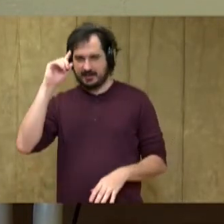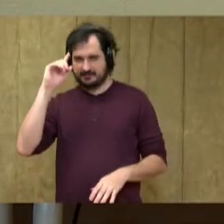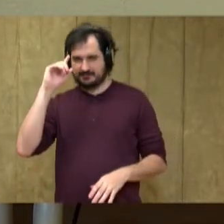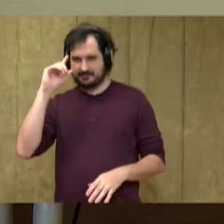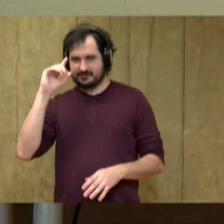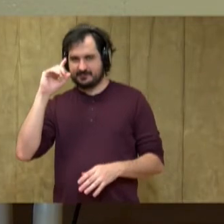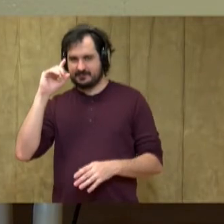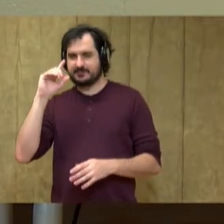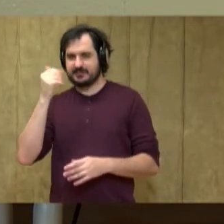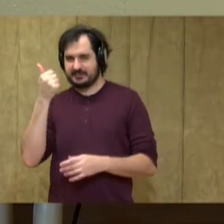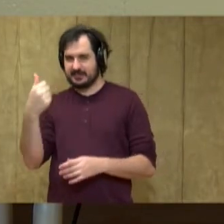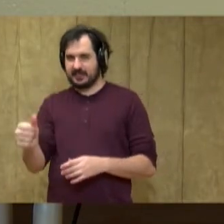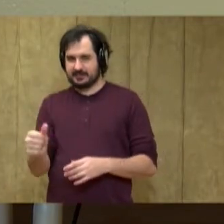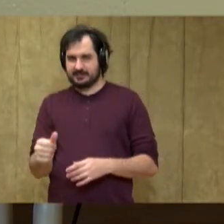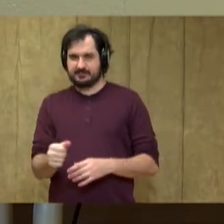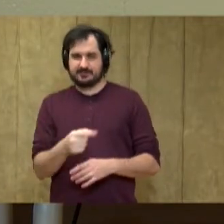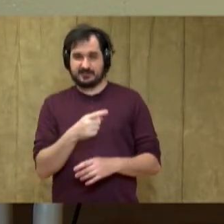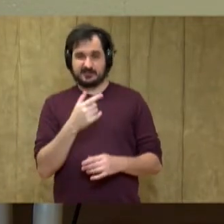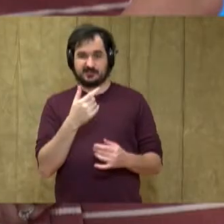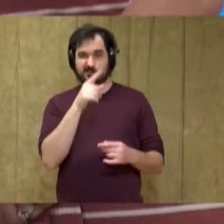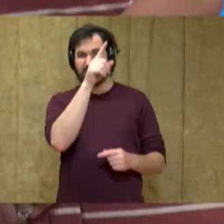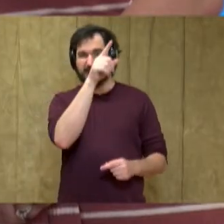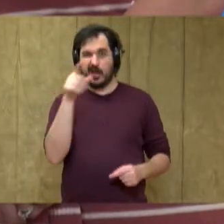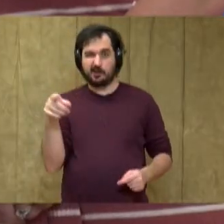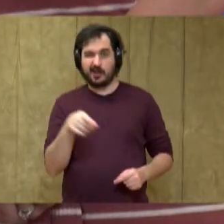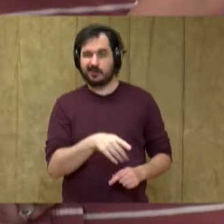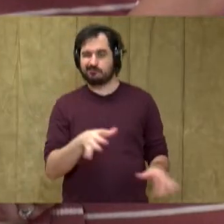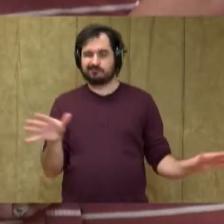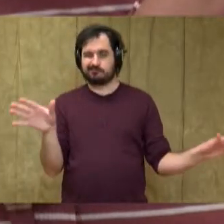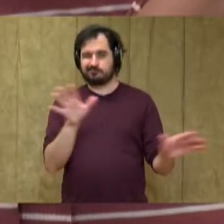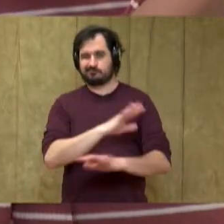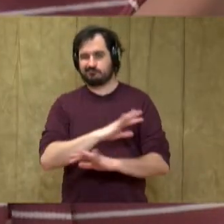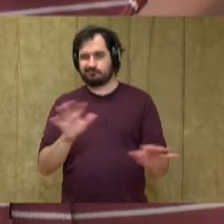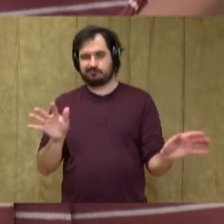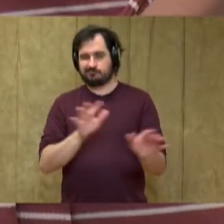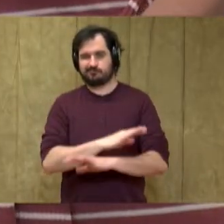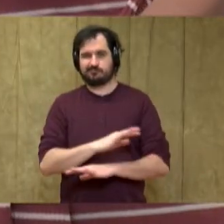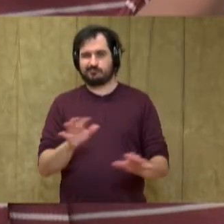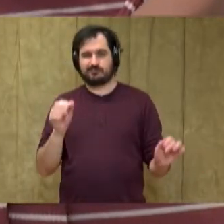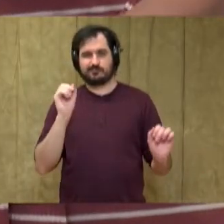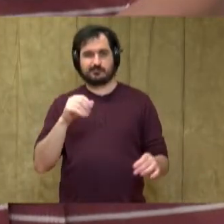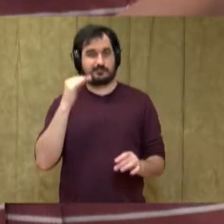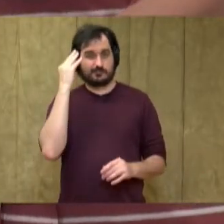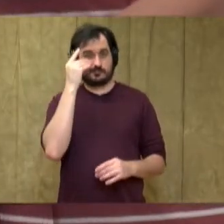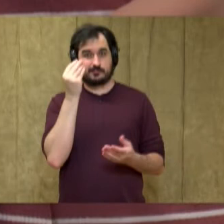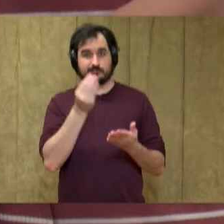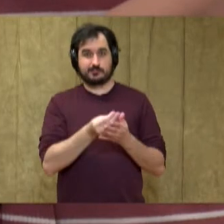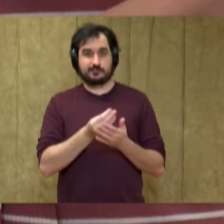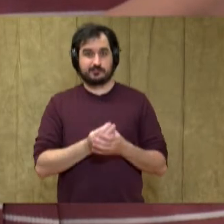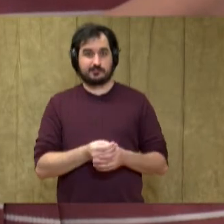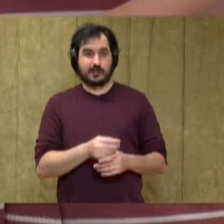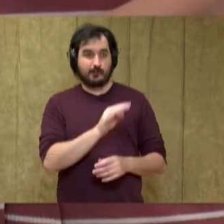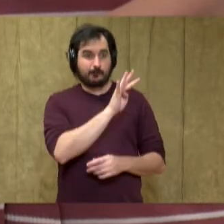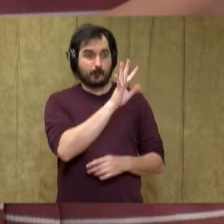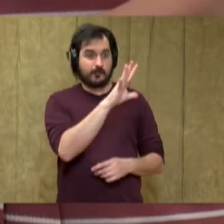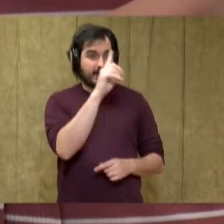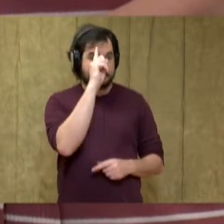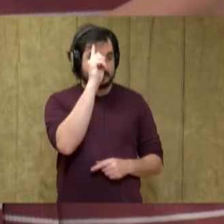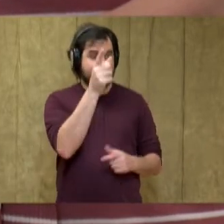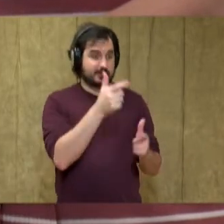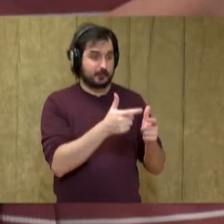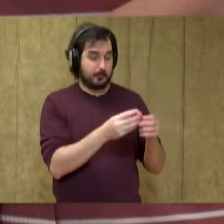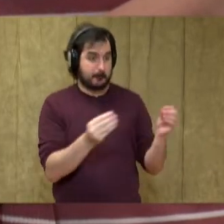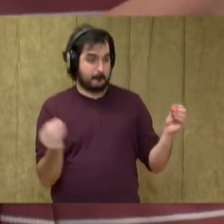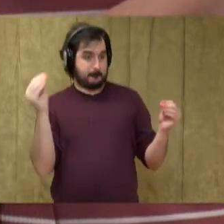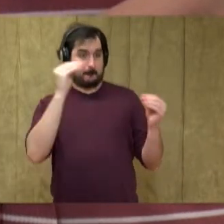than? No. And you could also think about it as money. Is 45 cents greater than 54